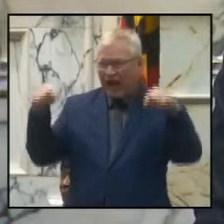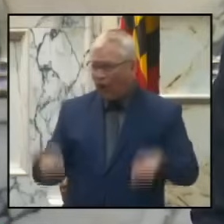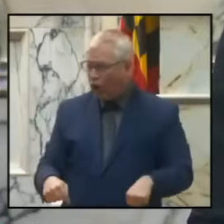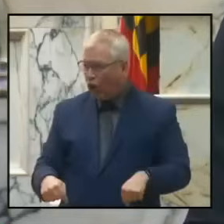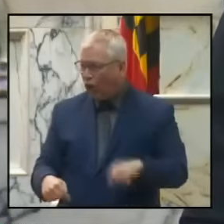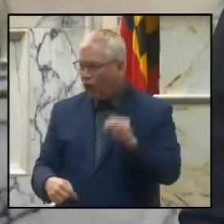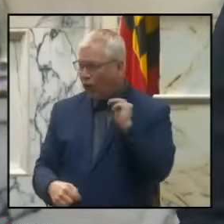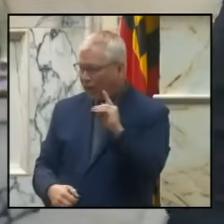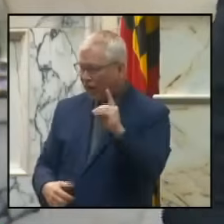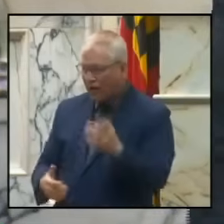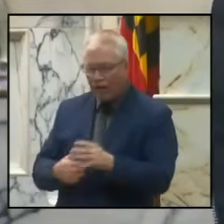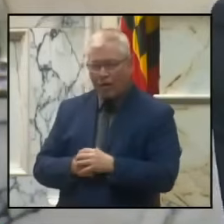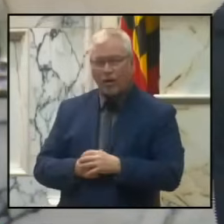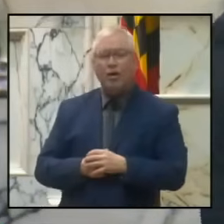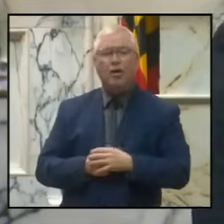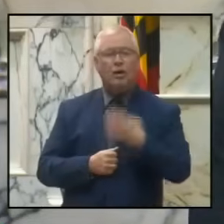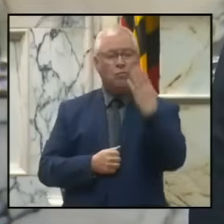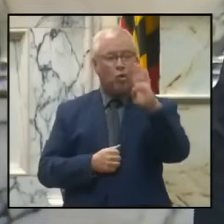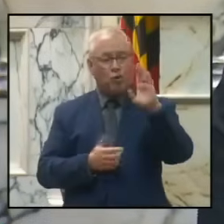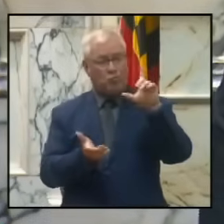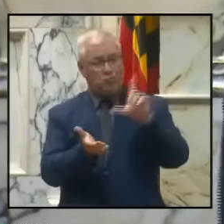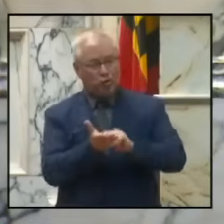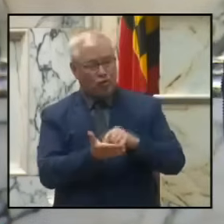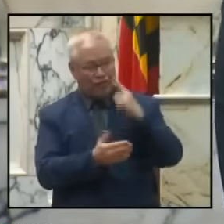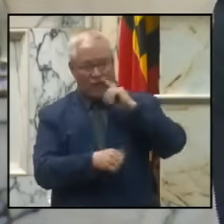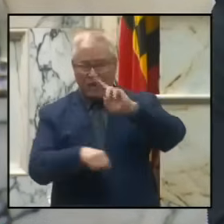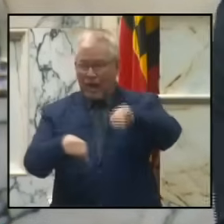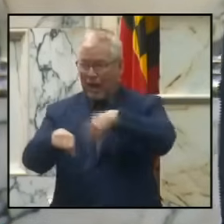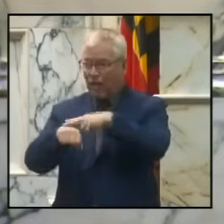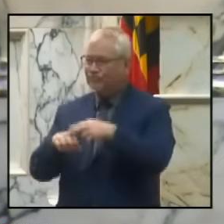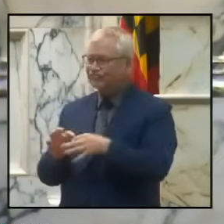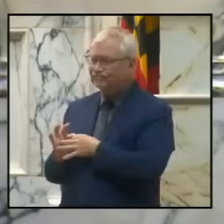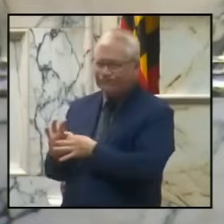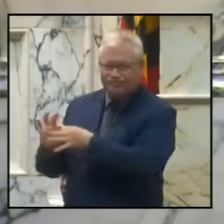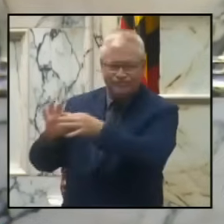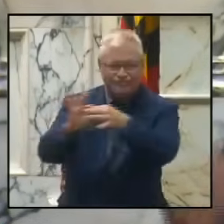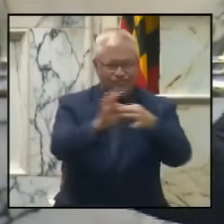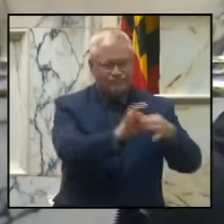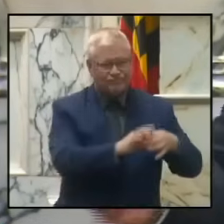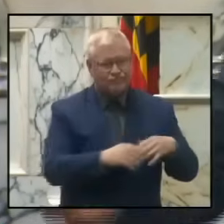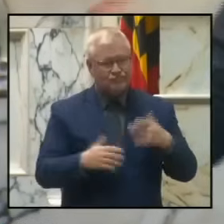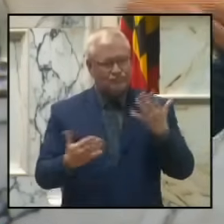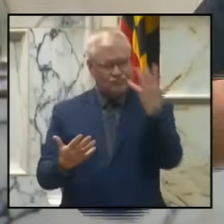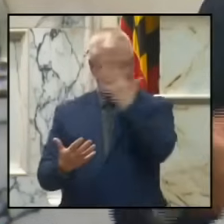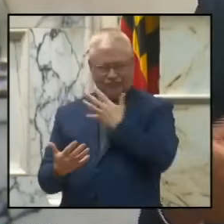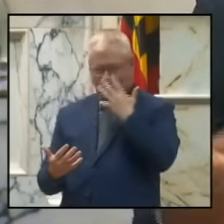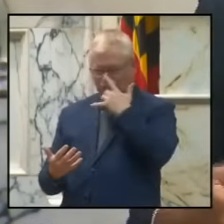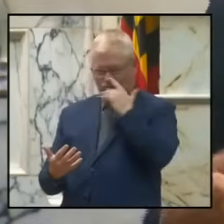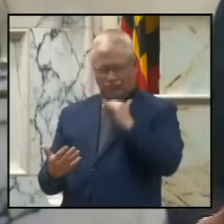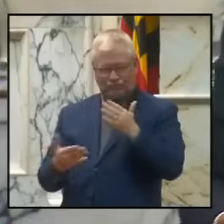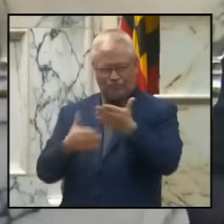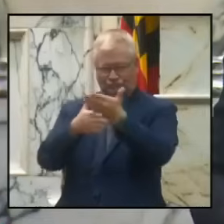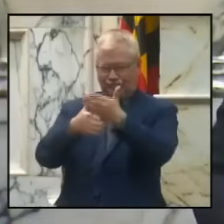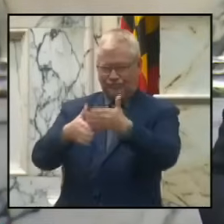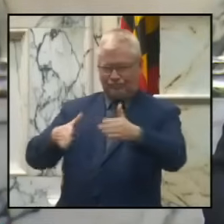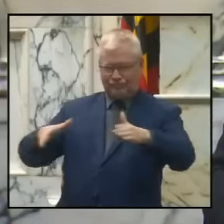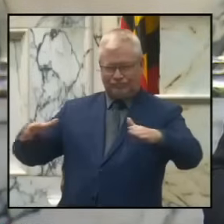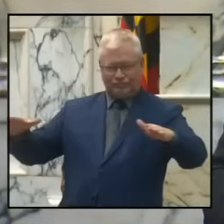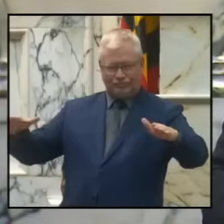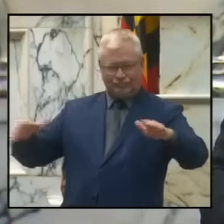The blueprint for our nation's unity in the face of division was established on our land.